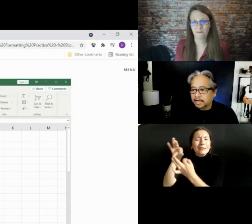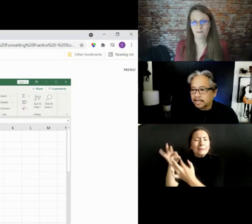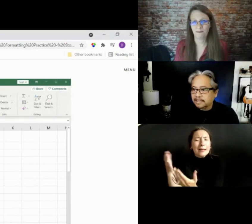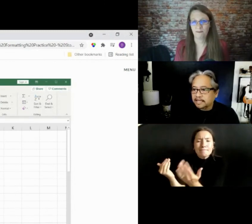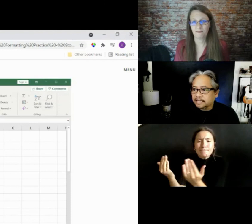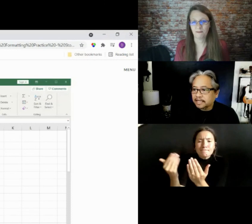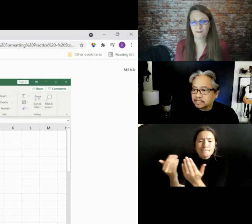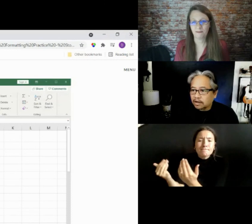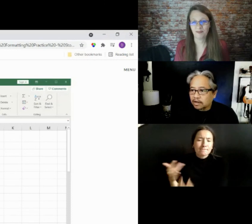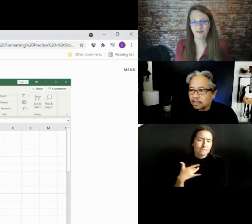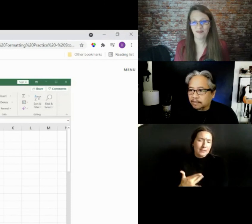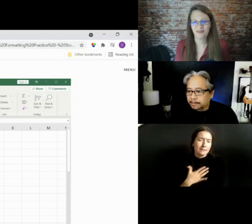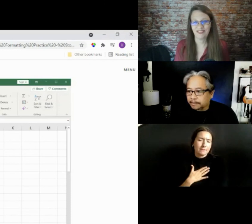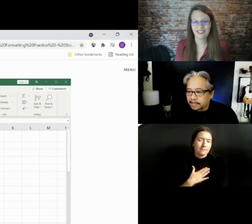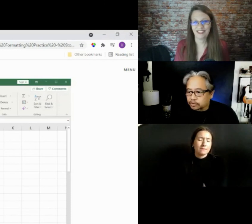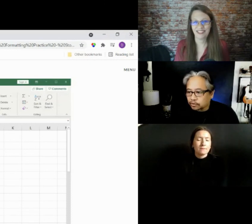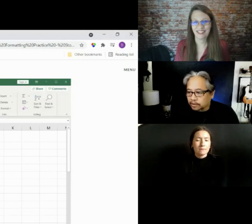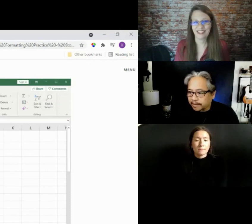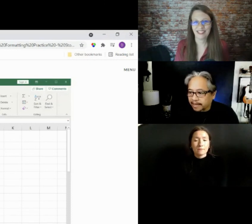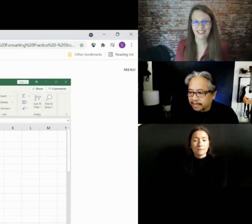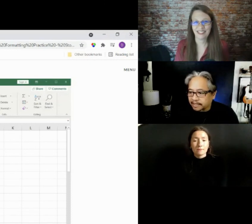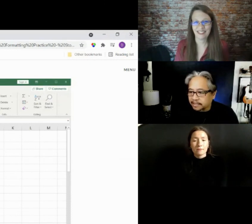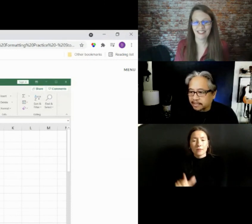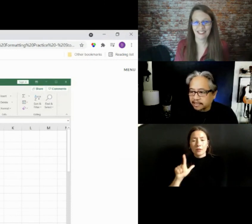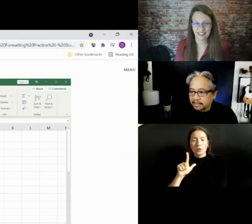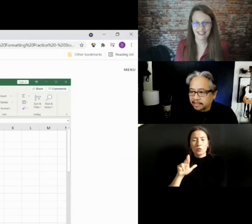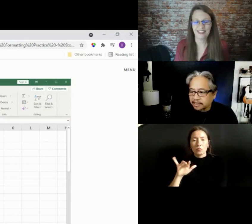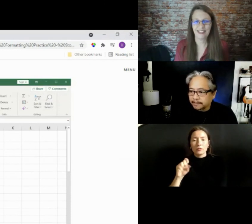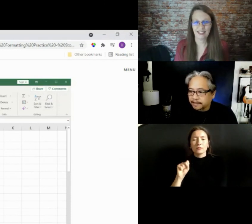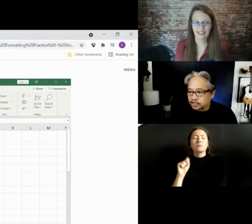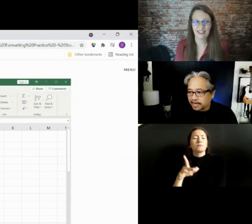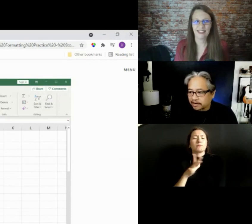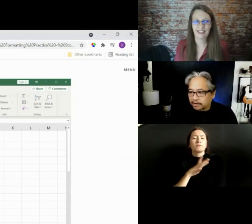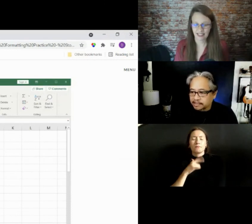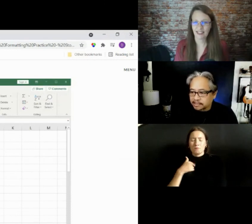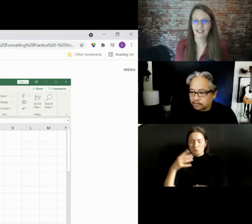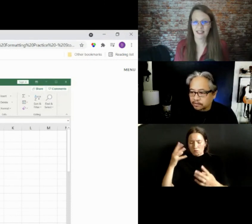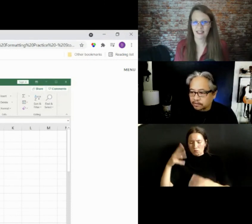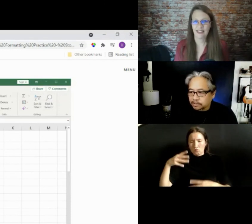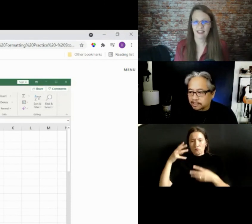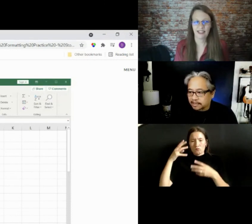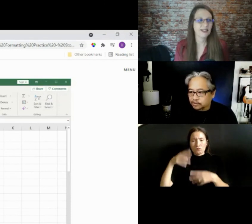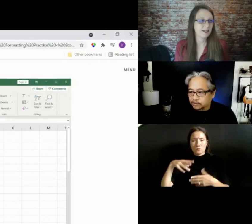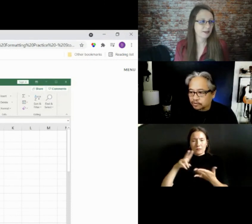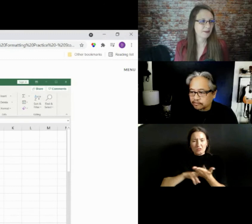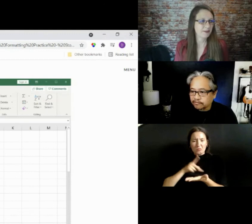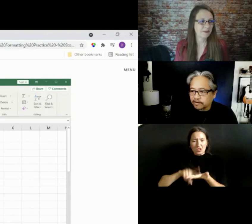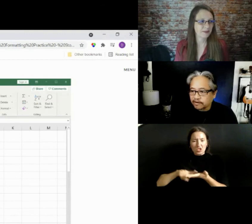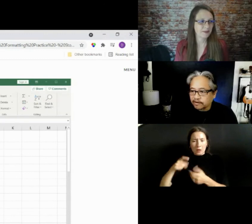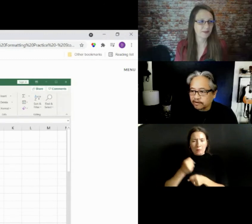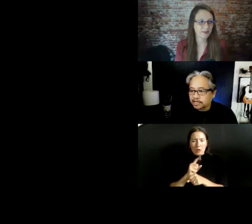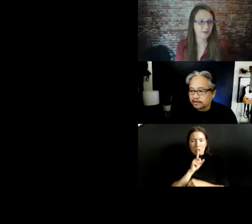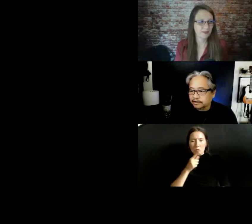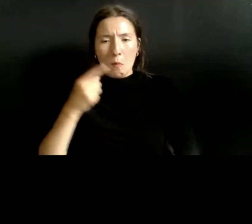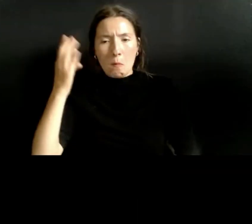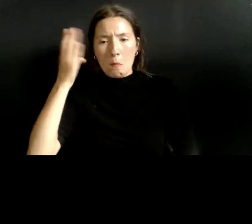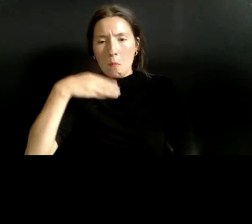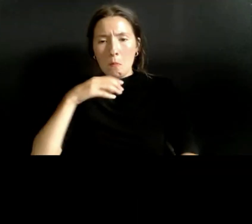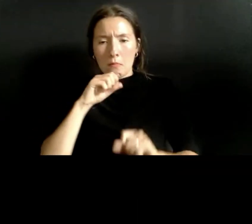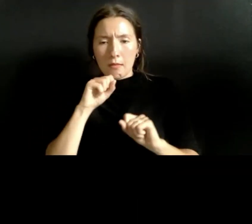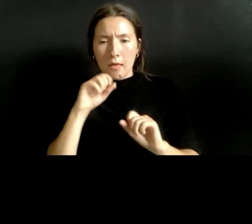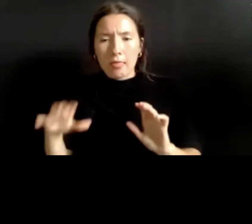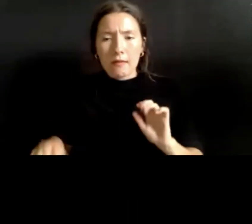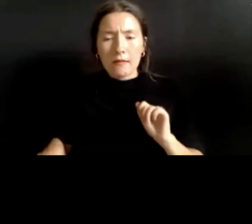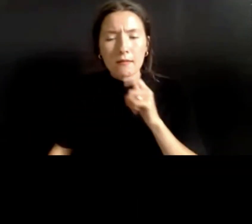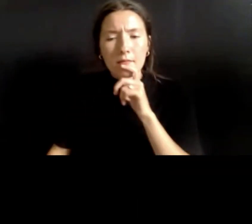the chat area. Let me see one more time. I'll just sort of refresh here to see if there's anything else. Well, let me put my